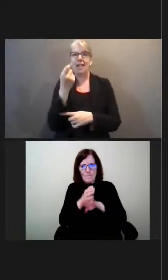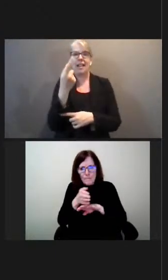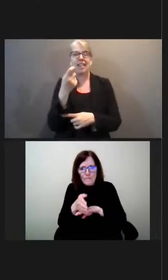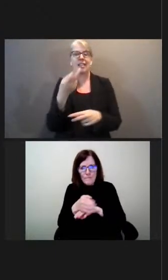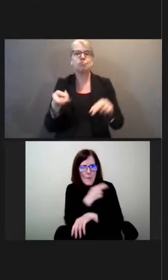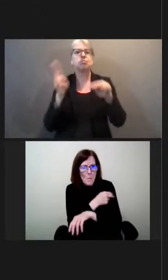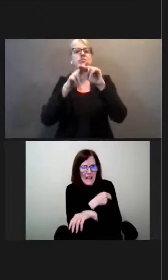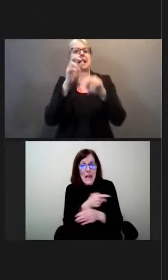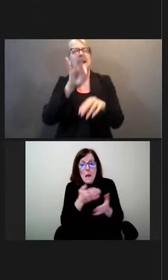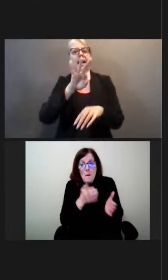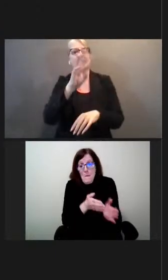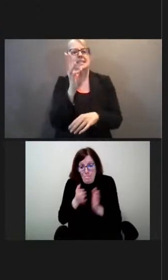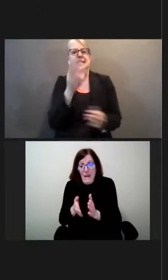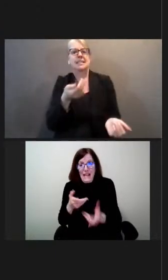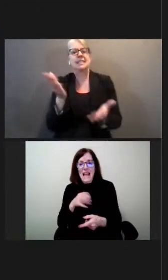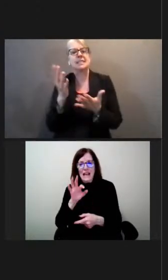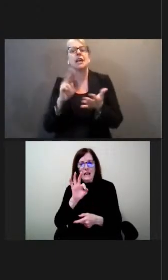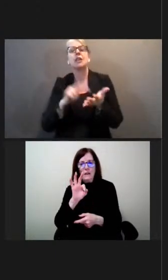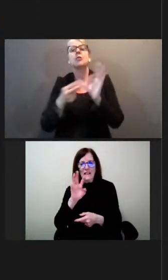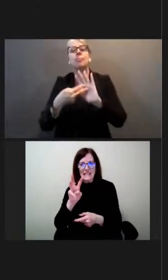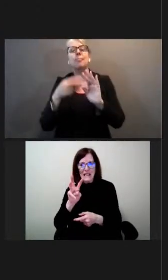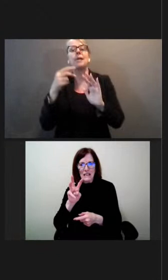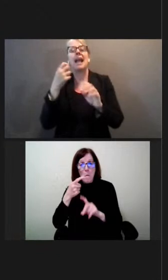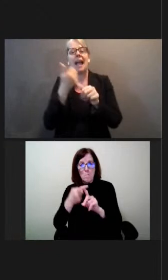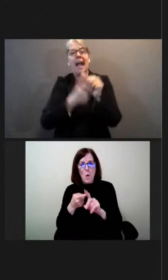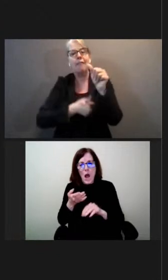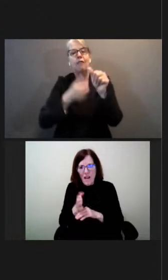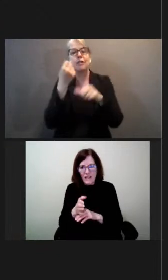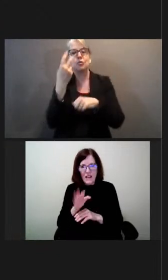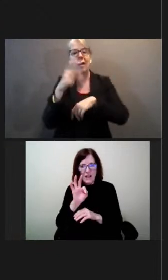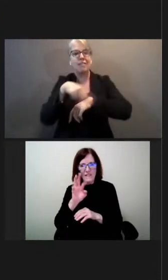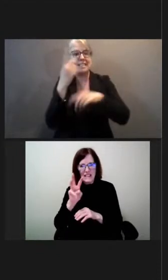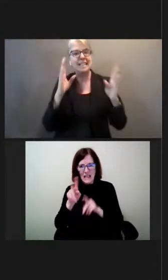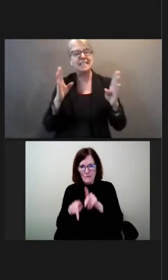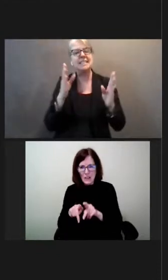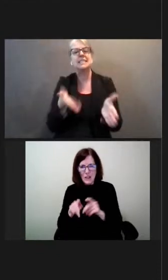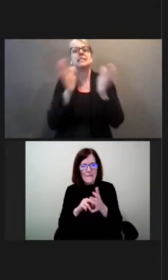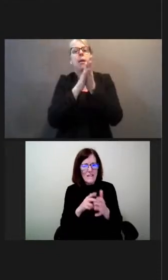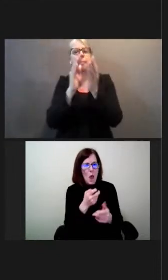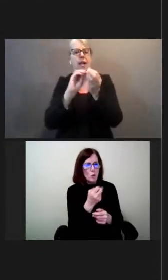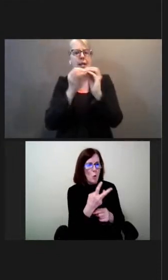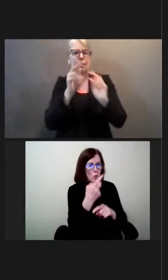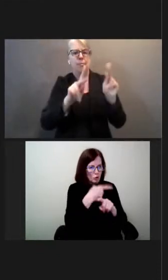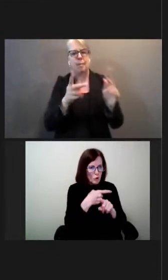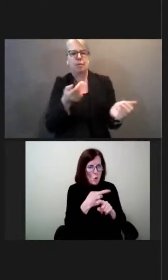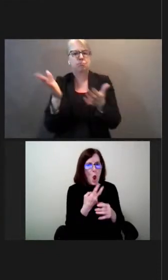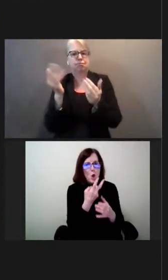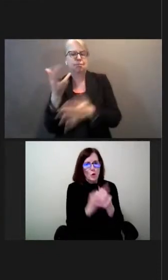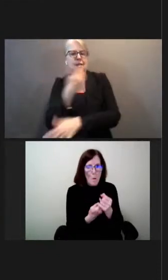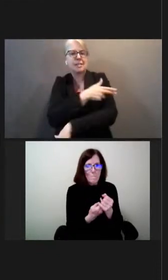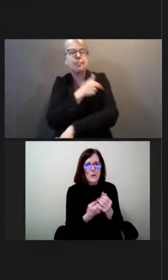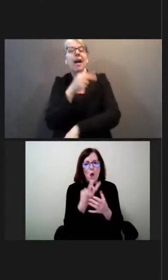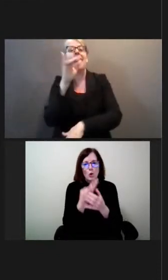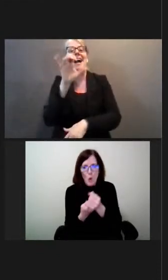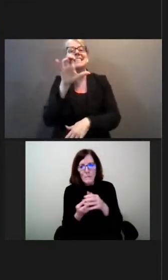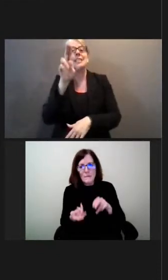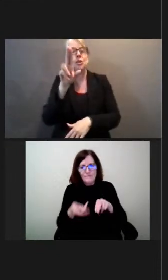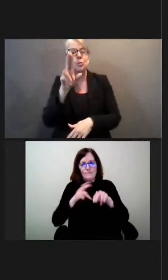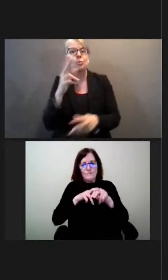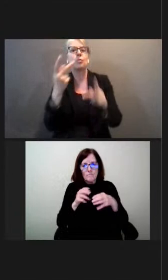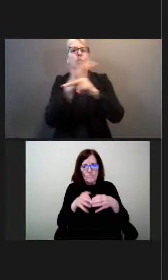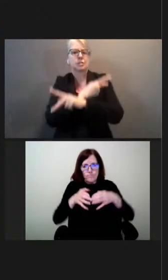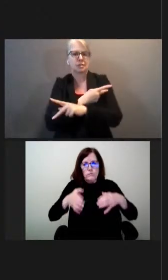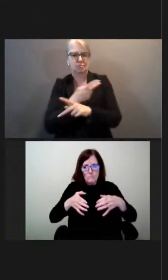our hospitalizations are doubling every 12 days. The ICU admissions are doubling even faster than that.